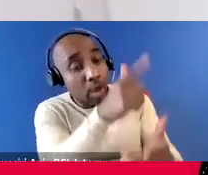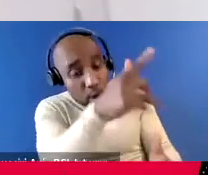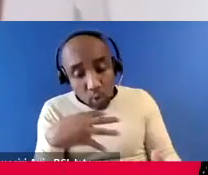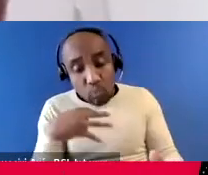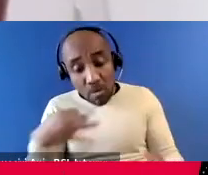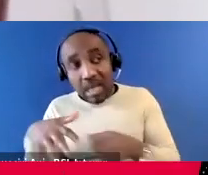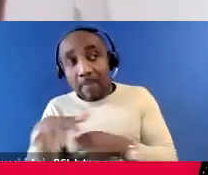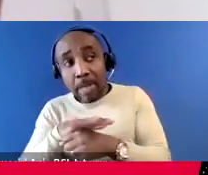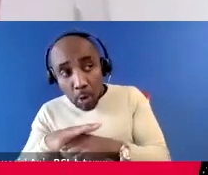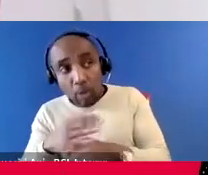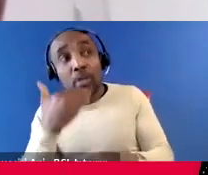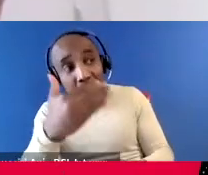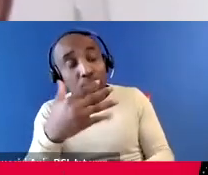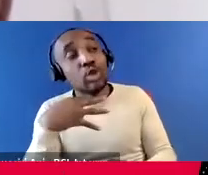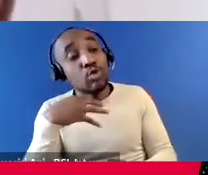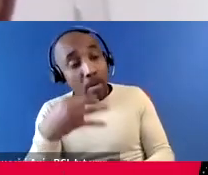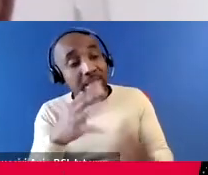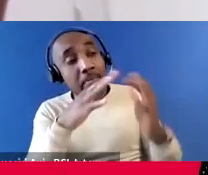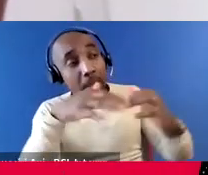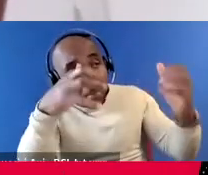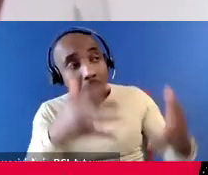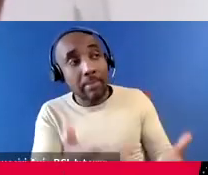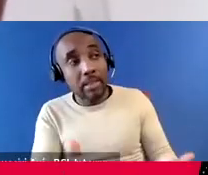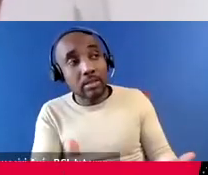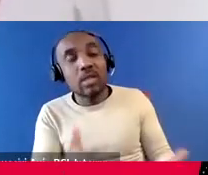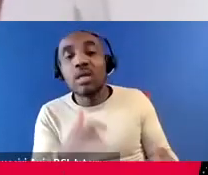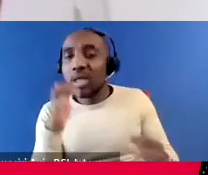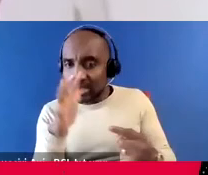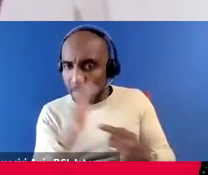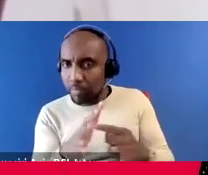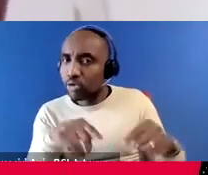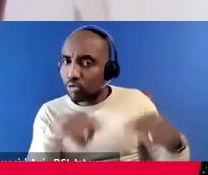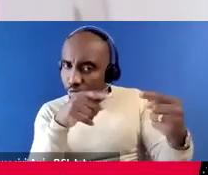direct action in the form of